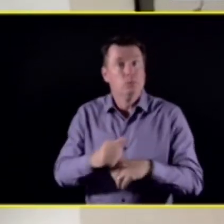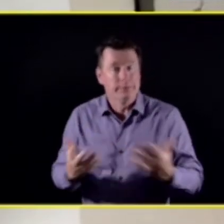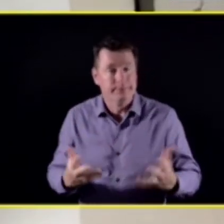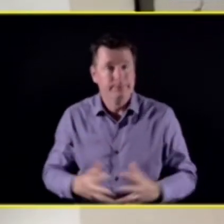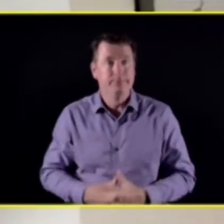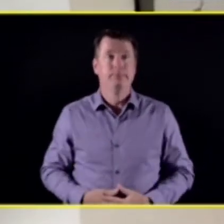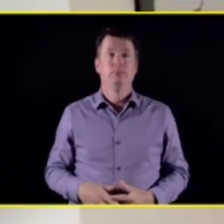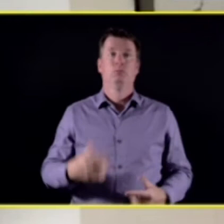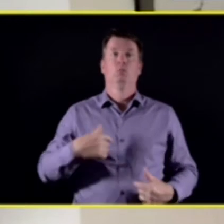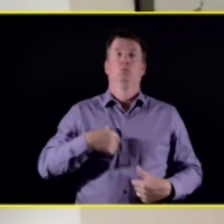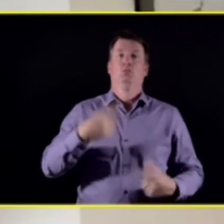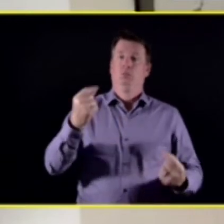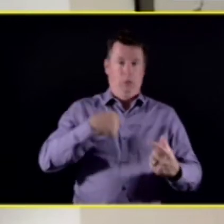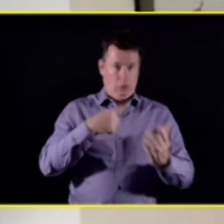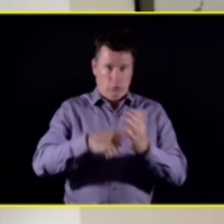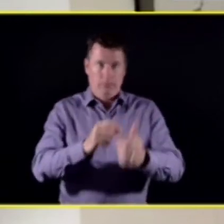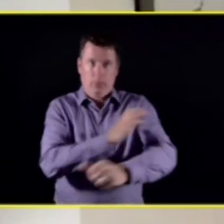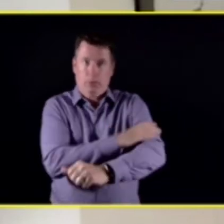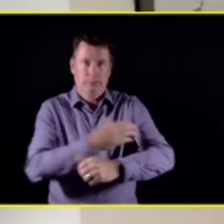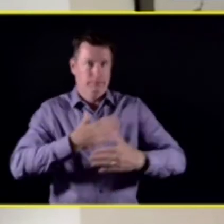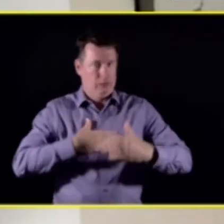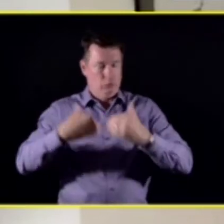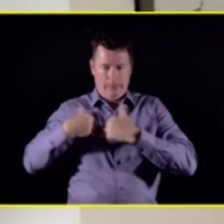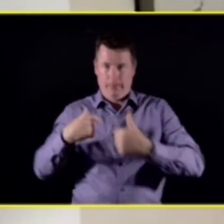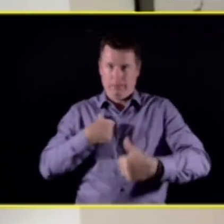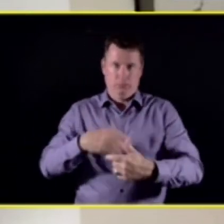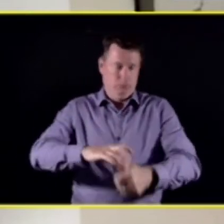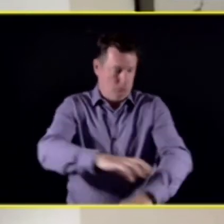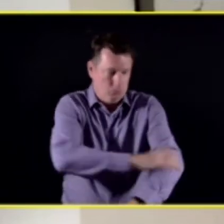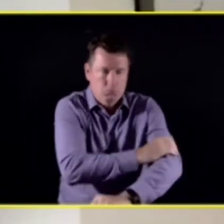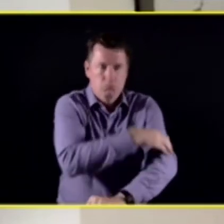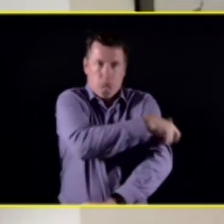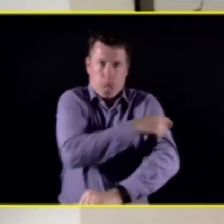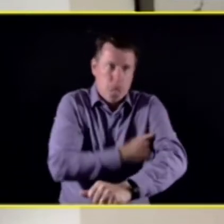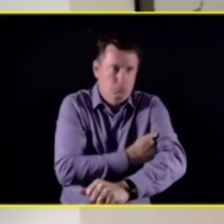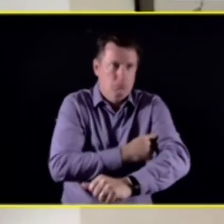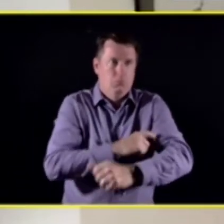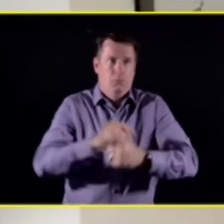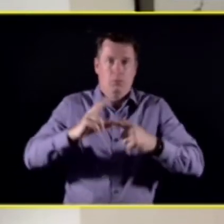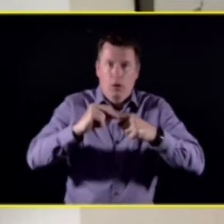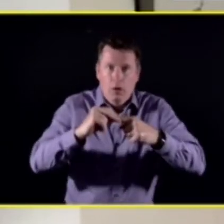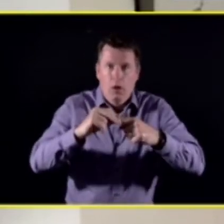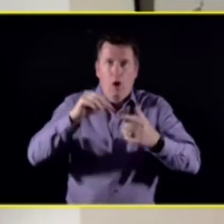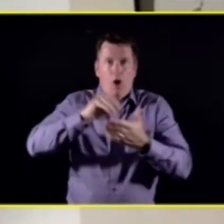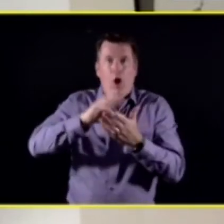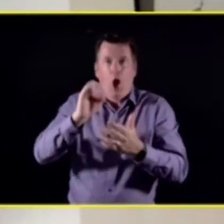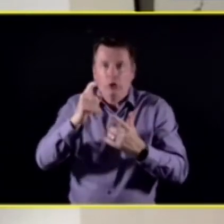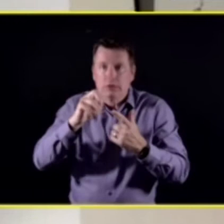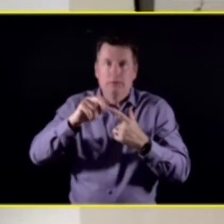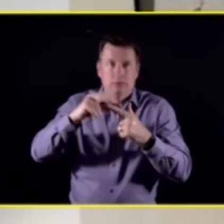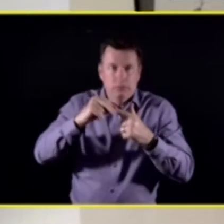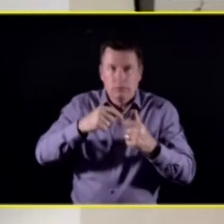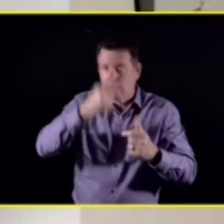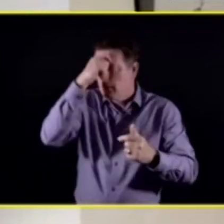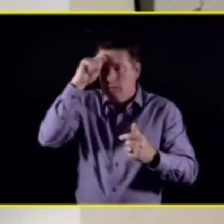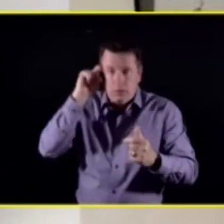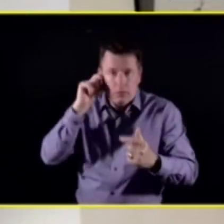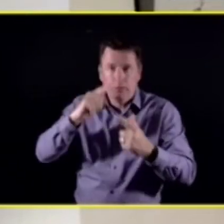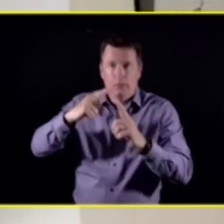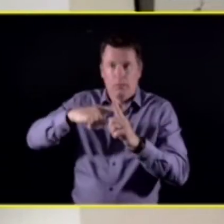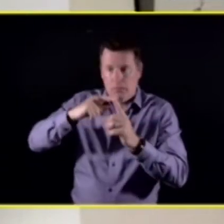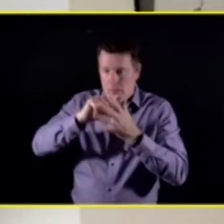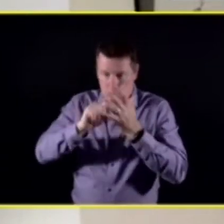Very, very helpful and very comforting to have that system. And I was quite surprised that it was available to